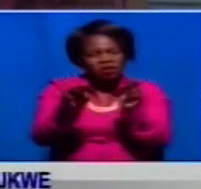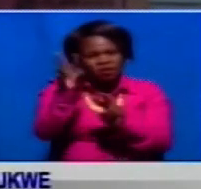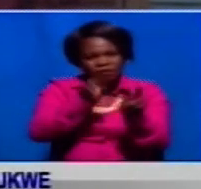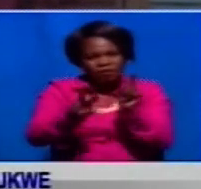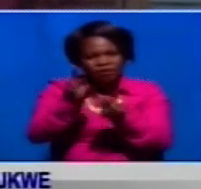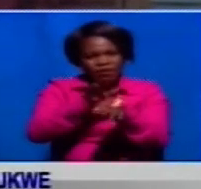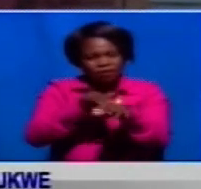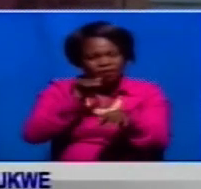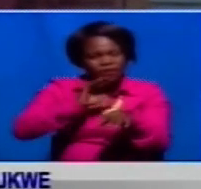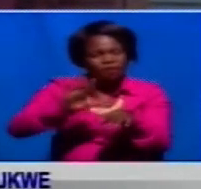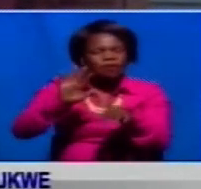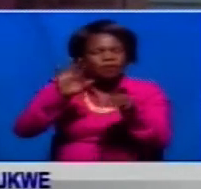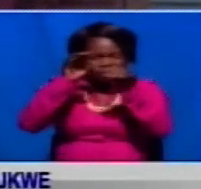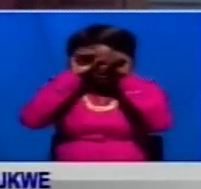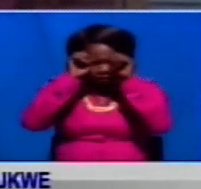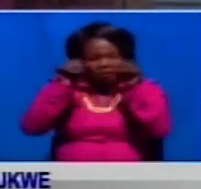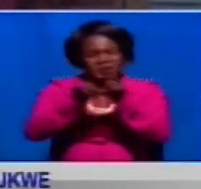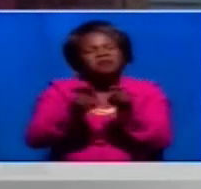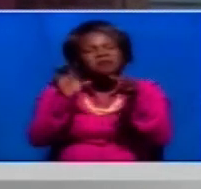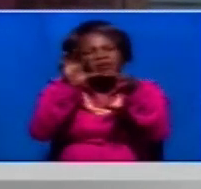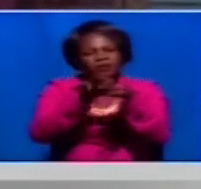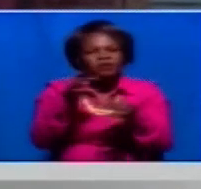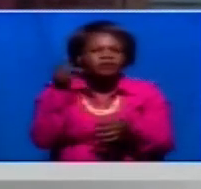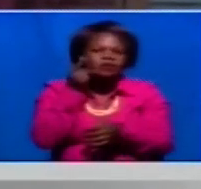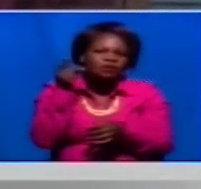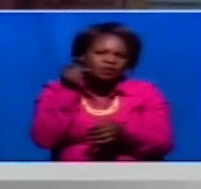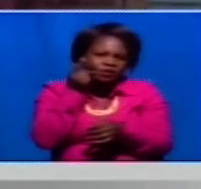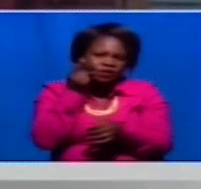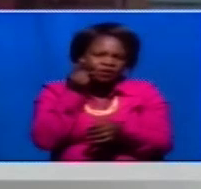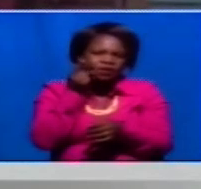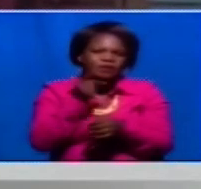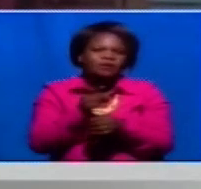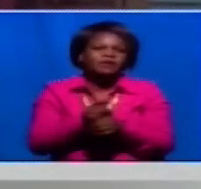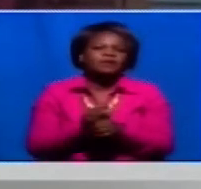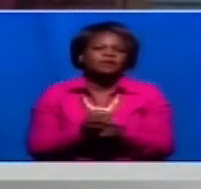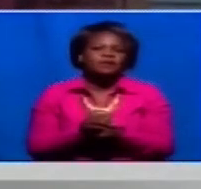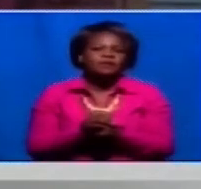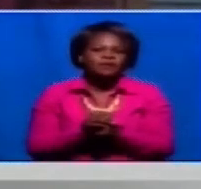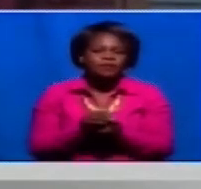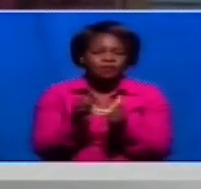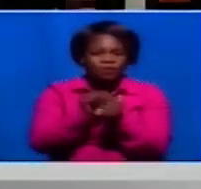on President Longo earlier, also joined in the dinner alongside his delegation.